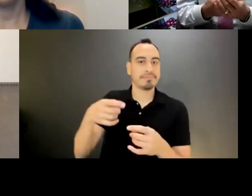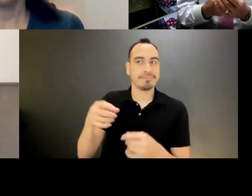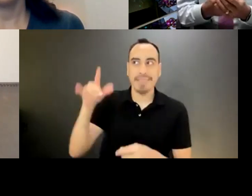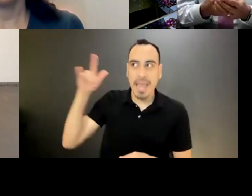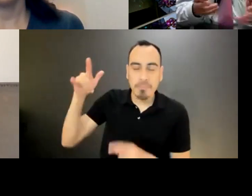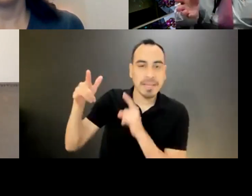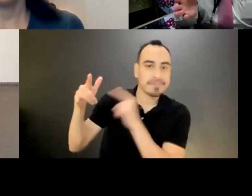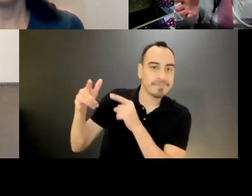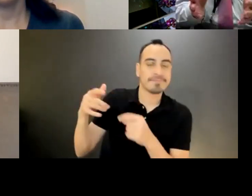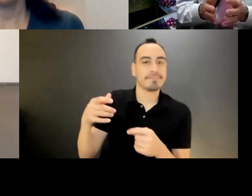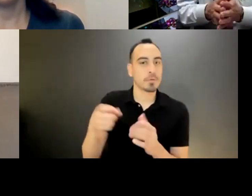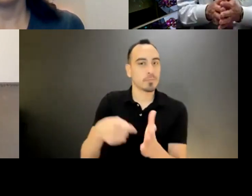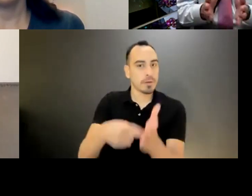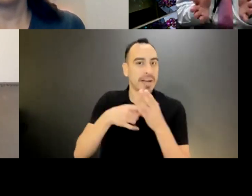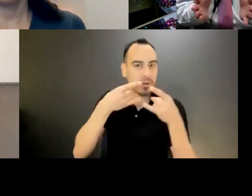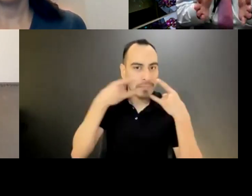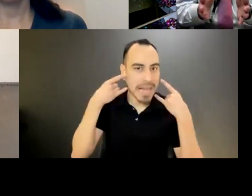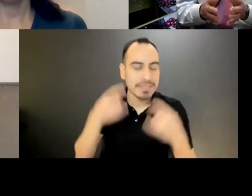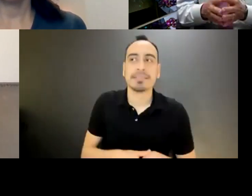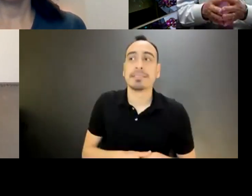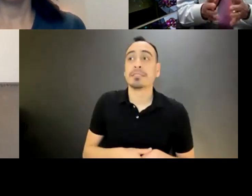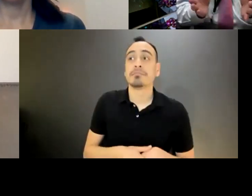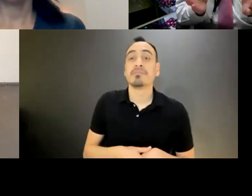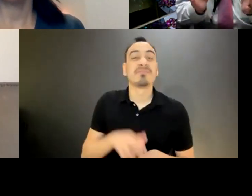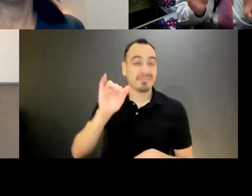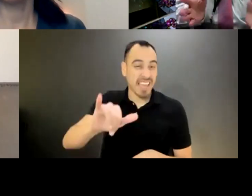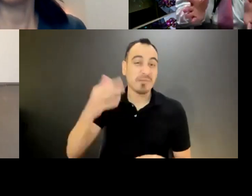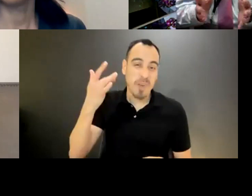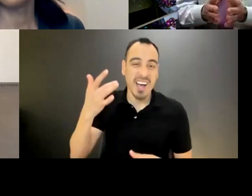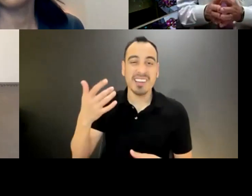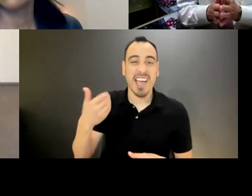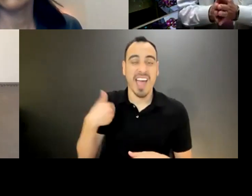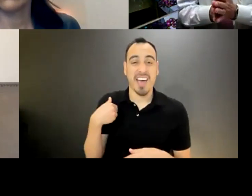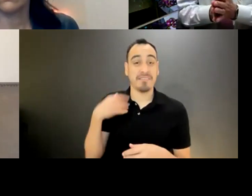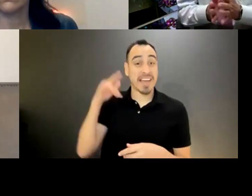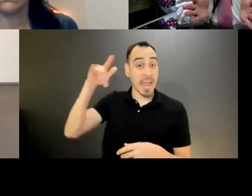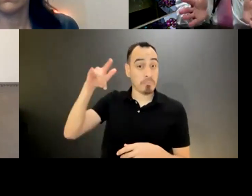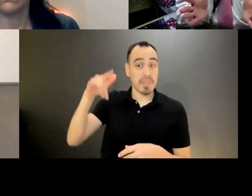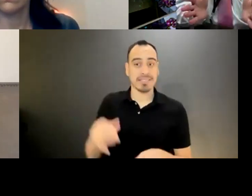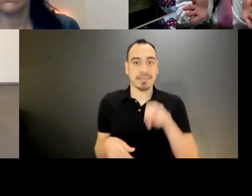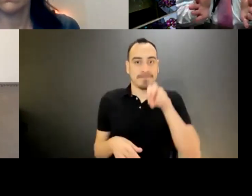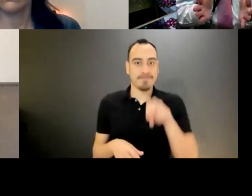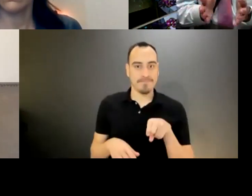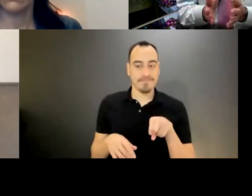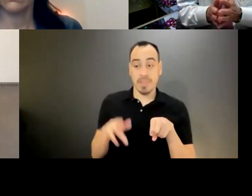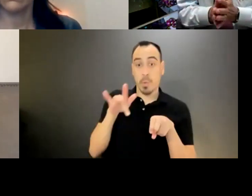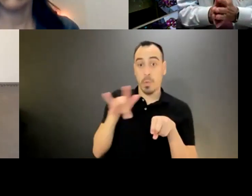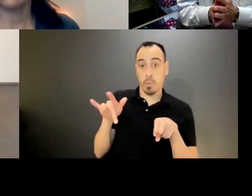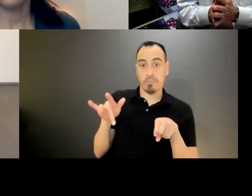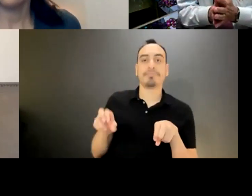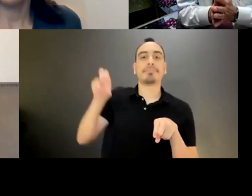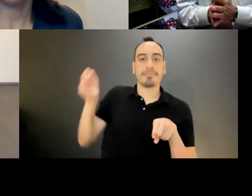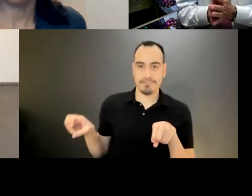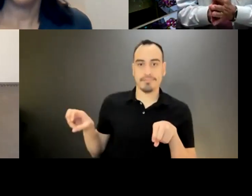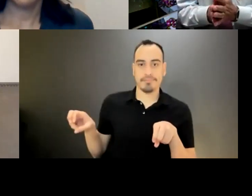some of the airlines are still keeping the middle seat open. I think the plan is to try to minimize